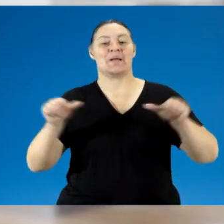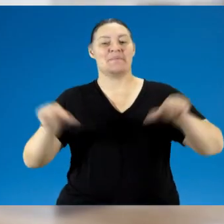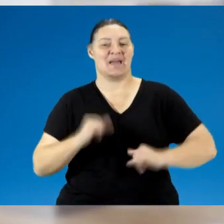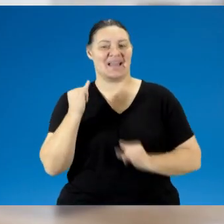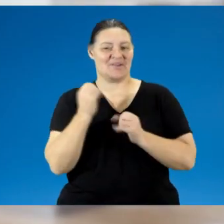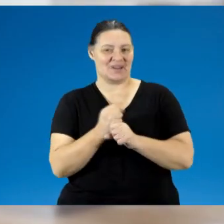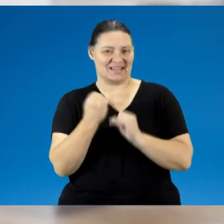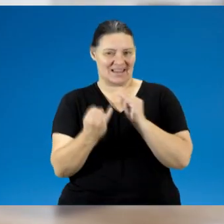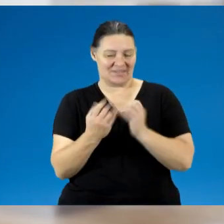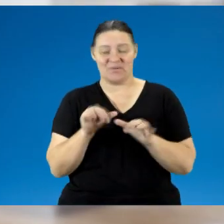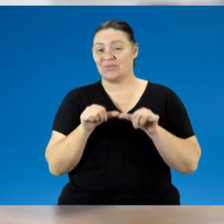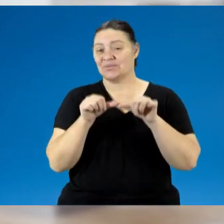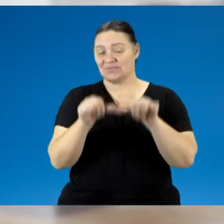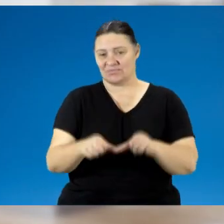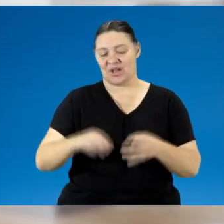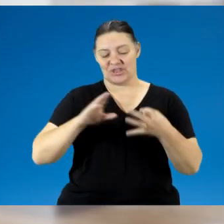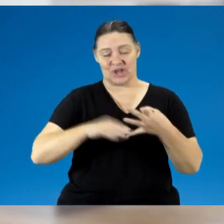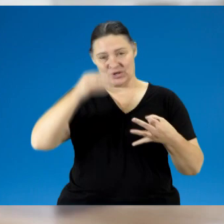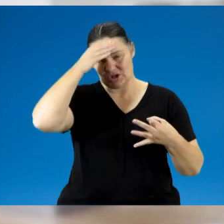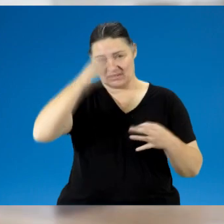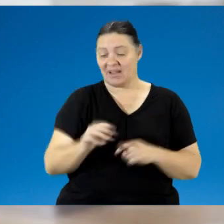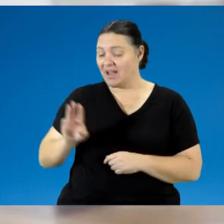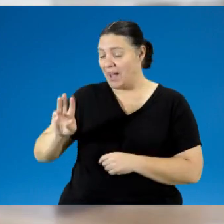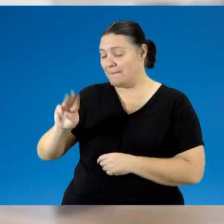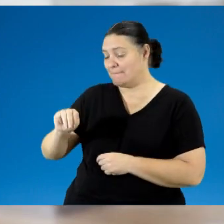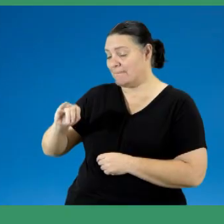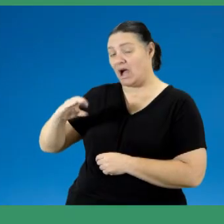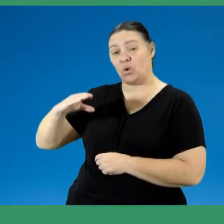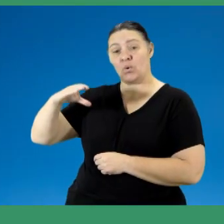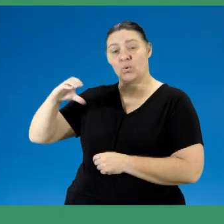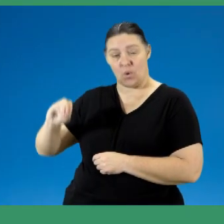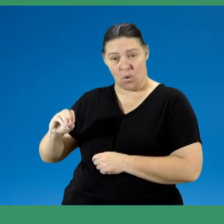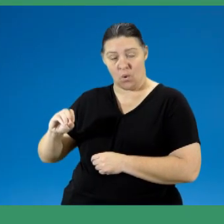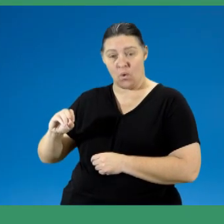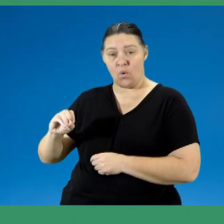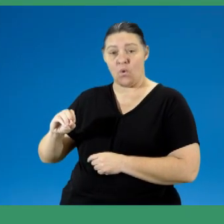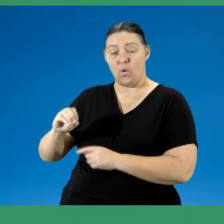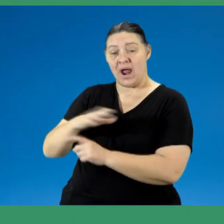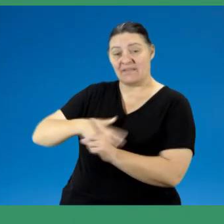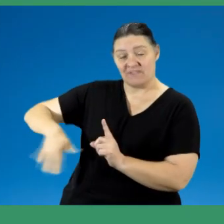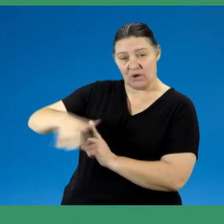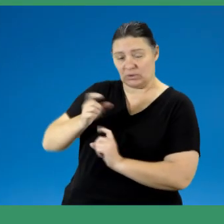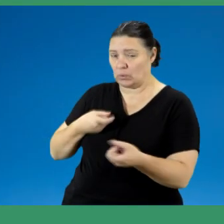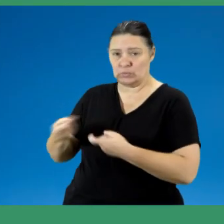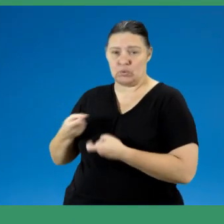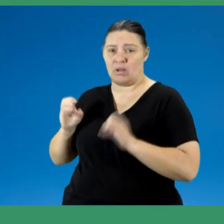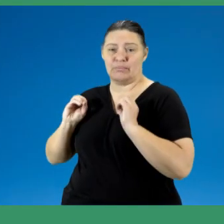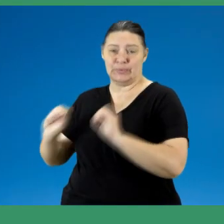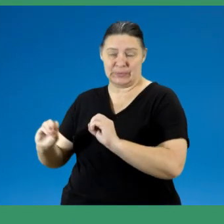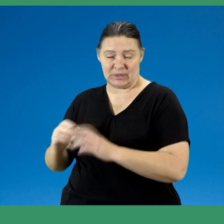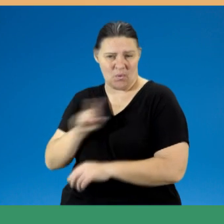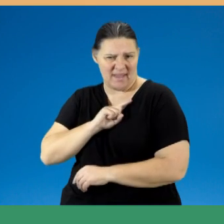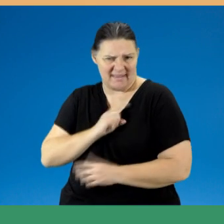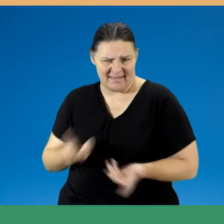Welcome back, grade 11s. Let us continue to our third concept, which is reasons for no control over the macro